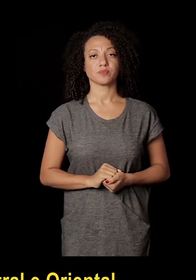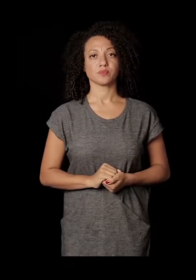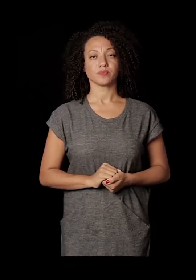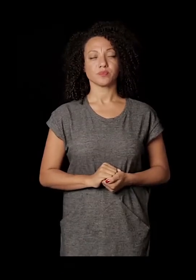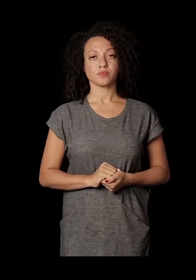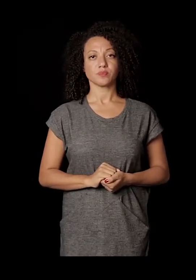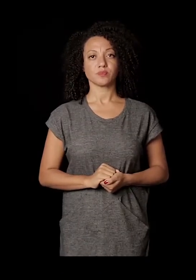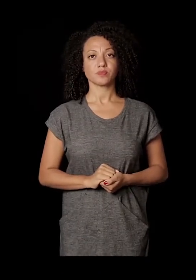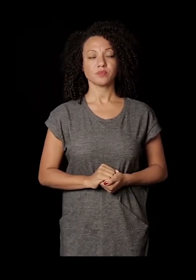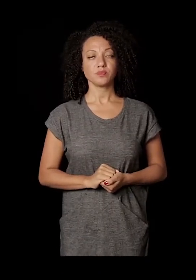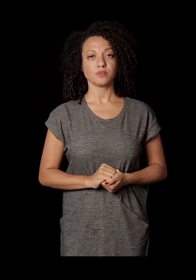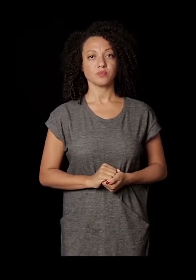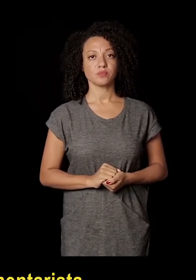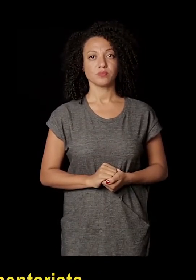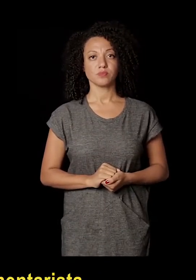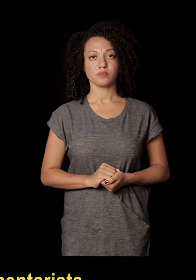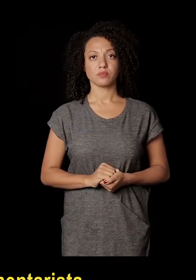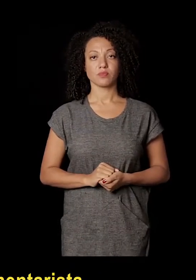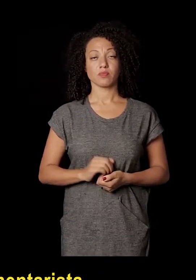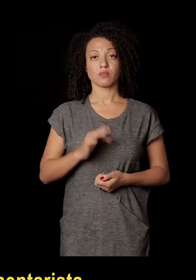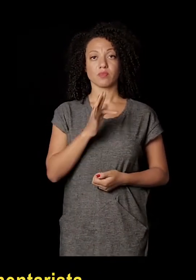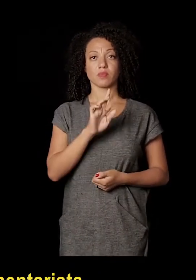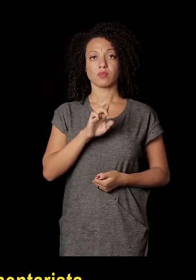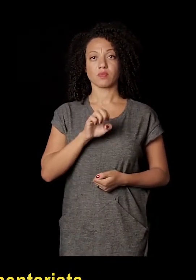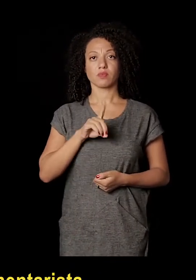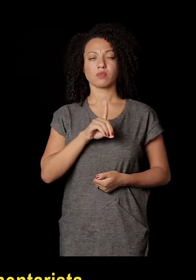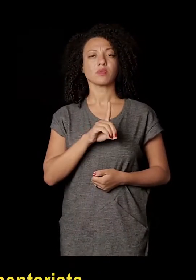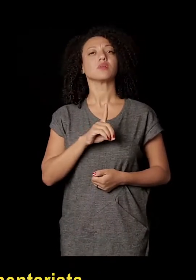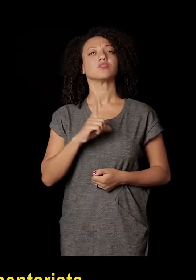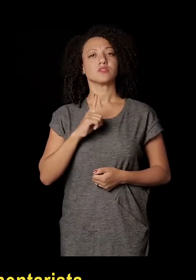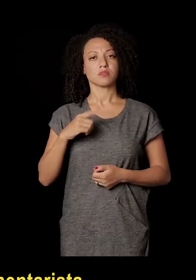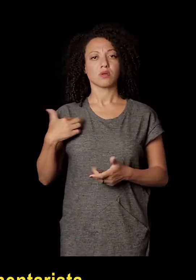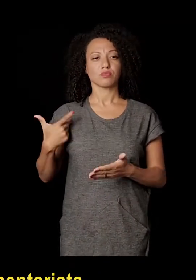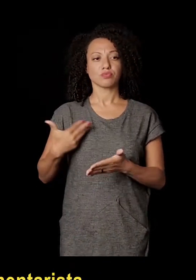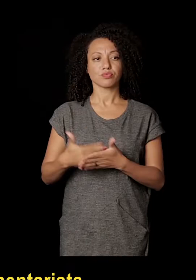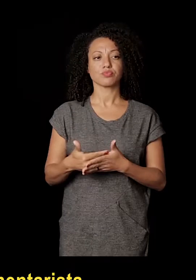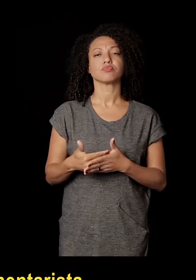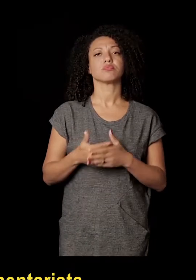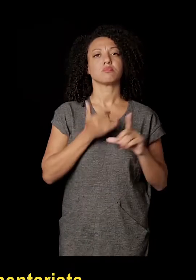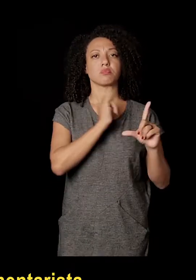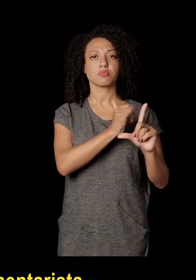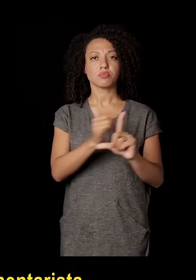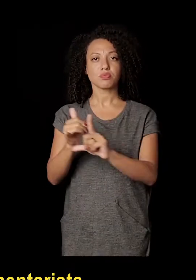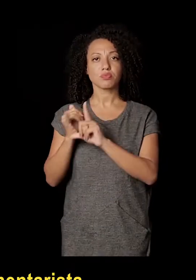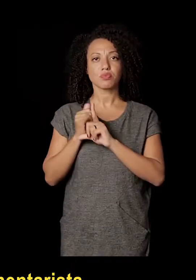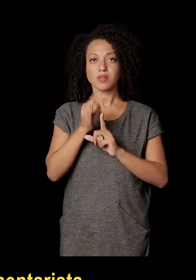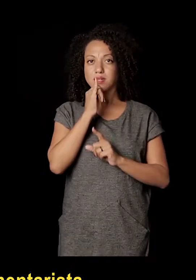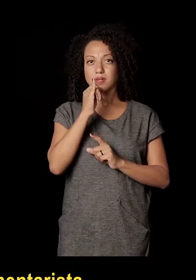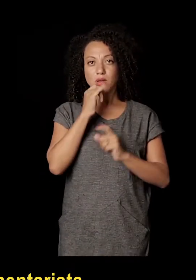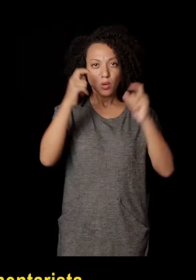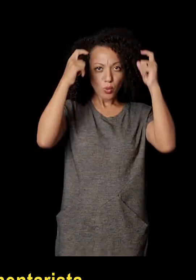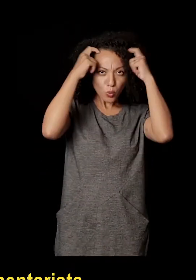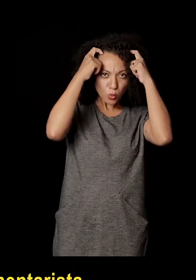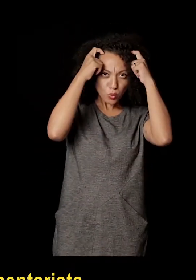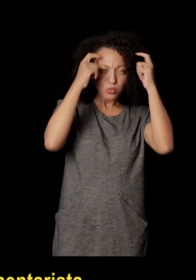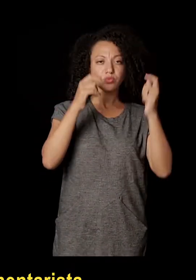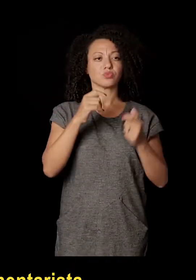1970-71. Fred has a documentary career spanning